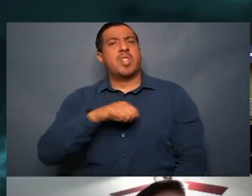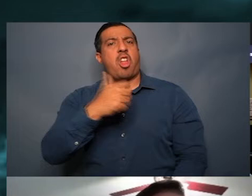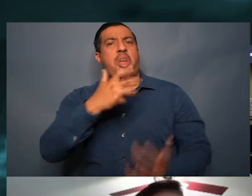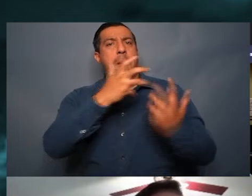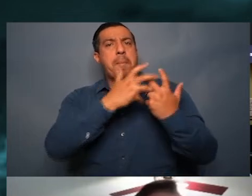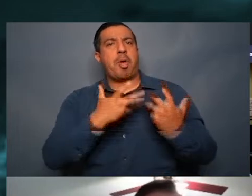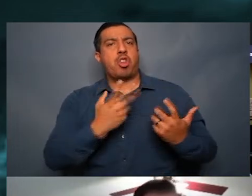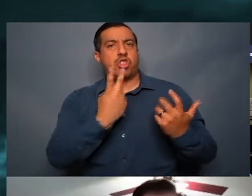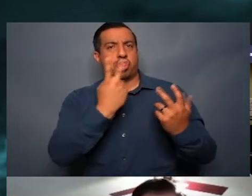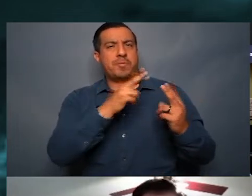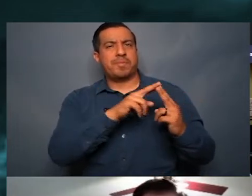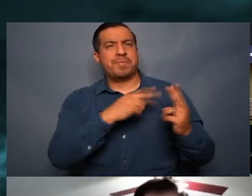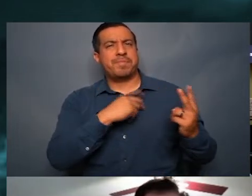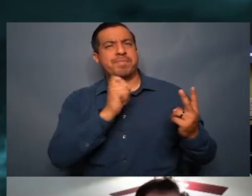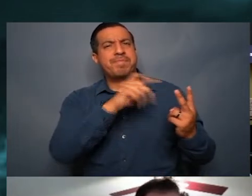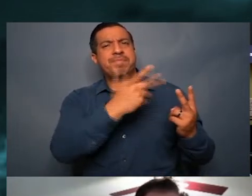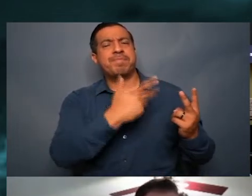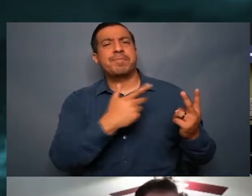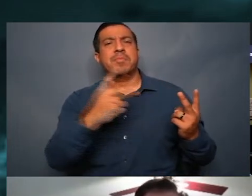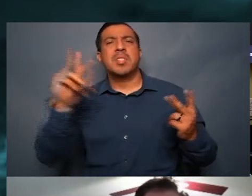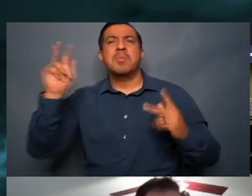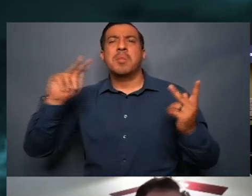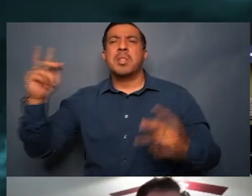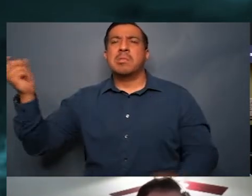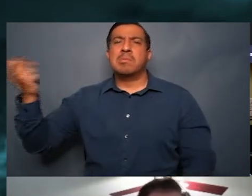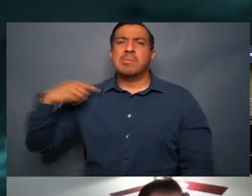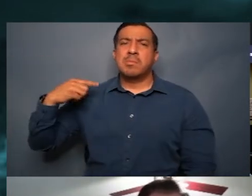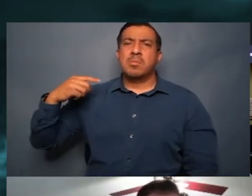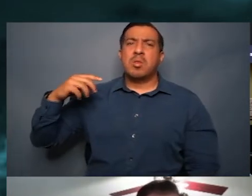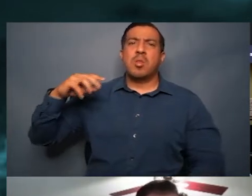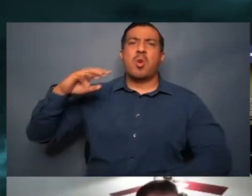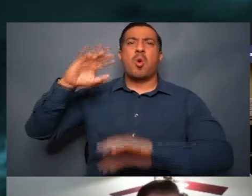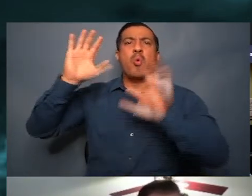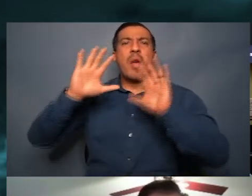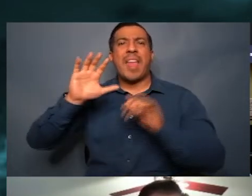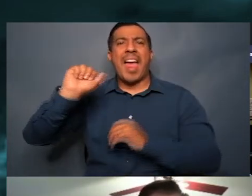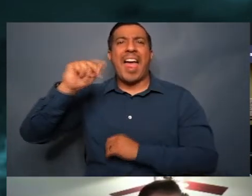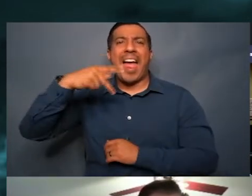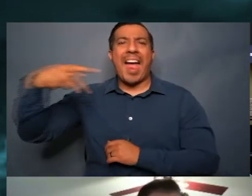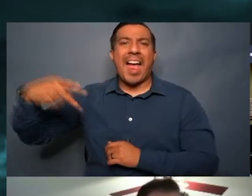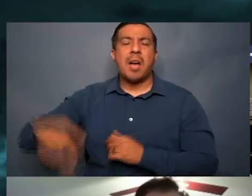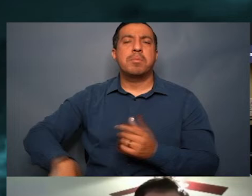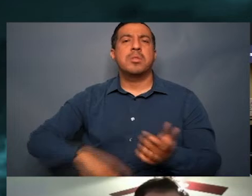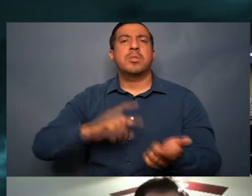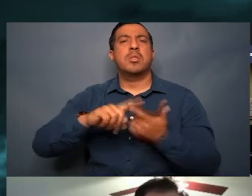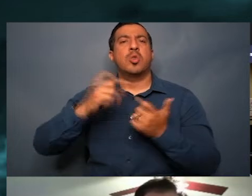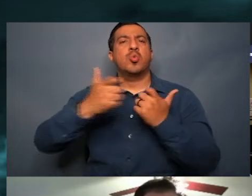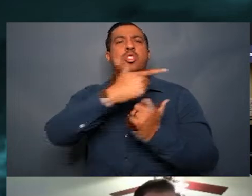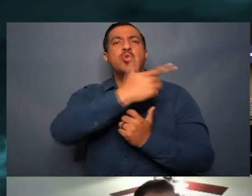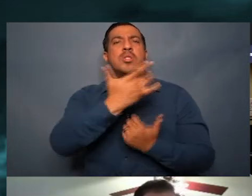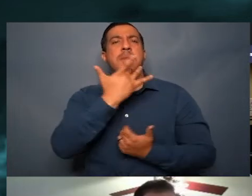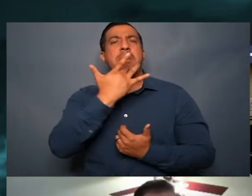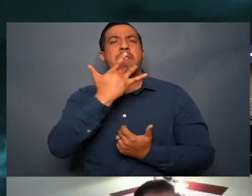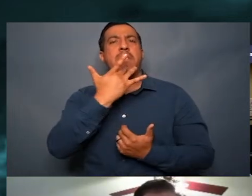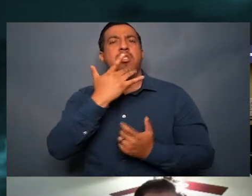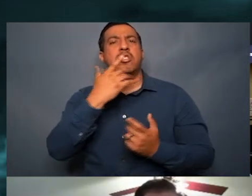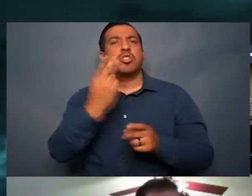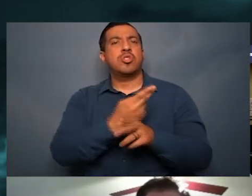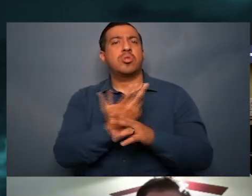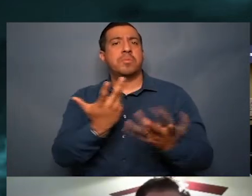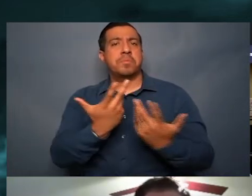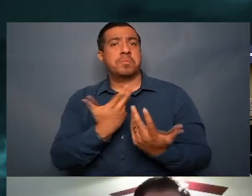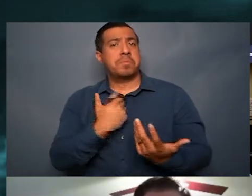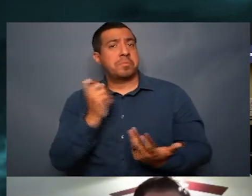partners is we always get asked about weather apps and which ones you might recommend or that you use. So we'll let